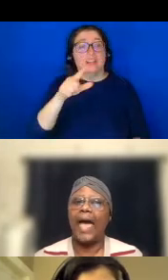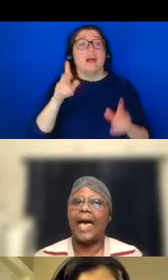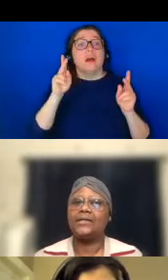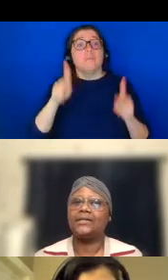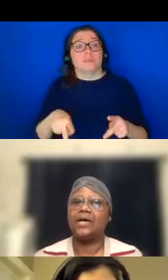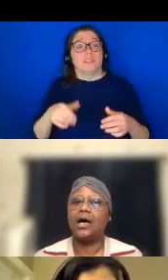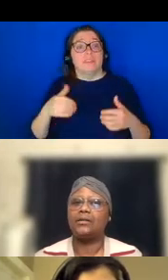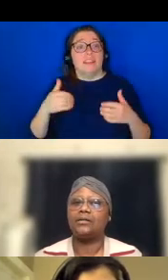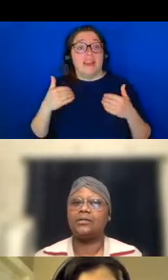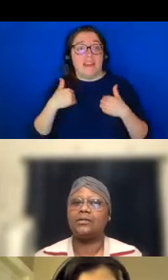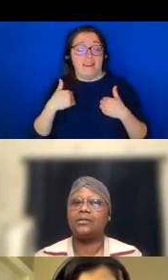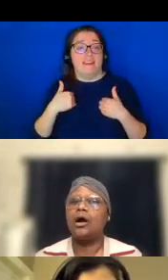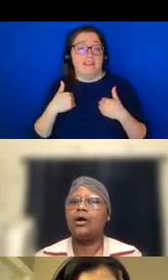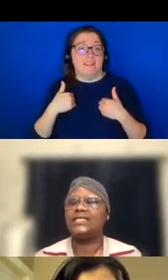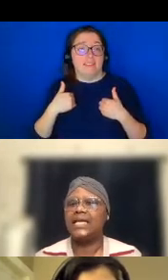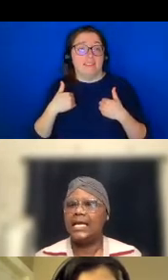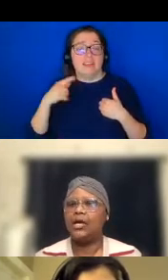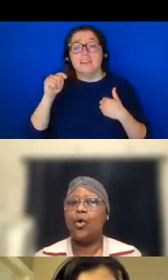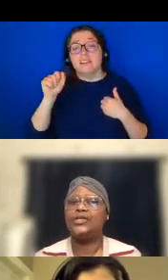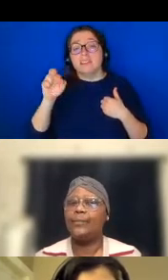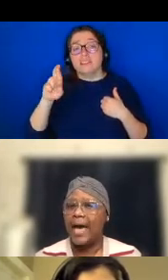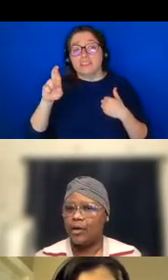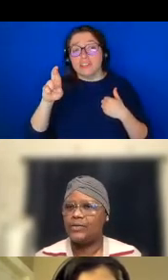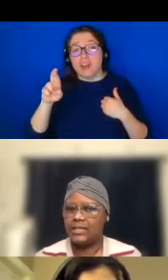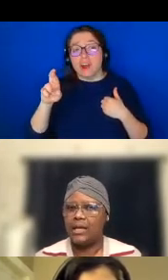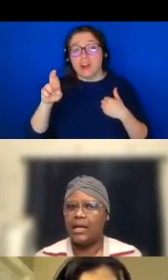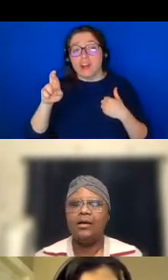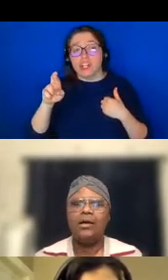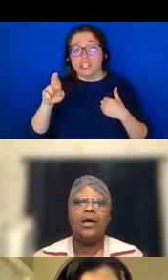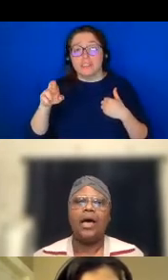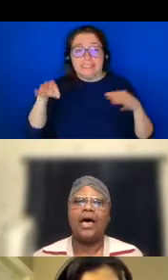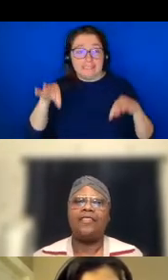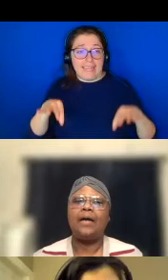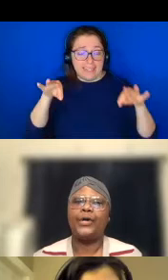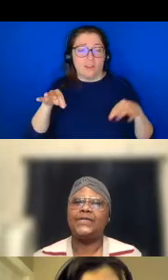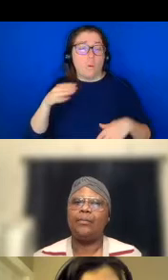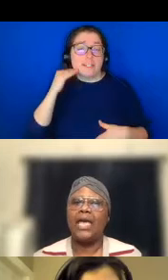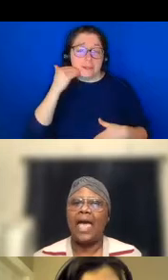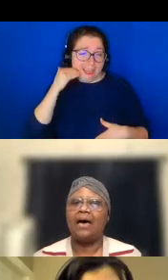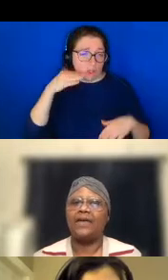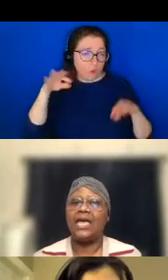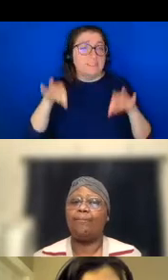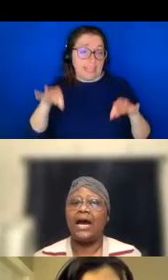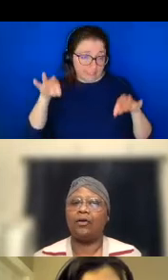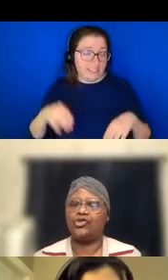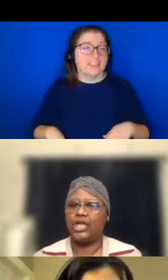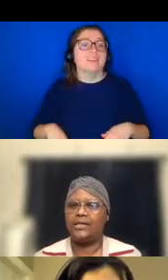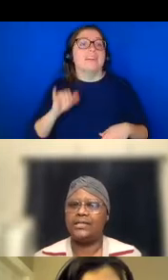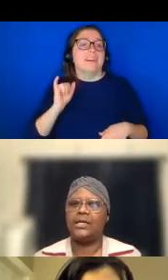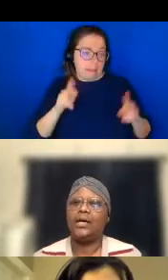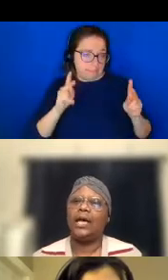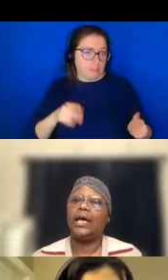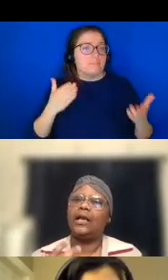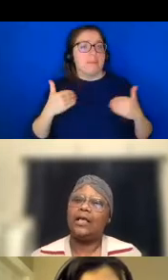who has tar staining or tobacco staining. That person may have a barrel